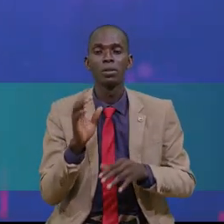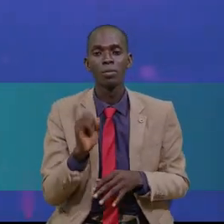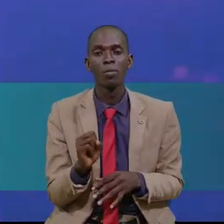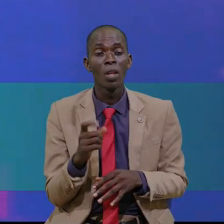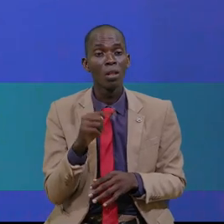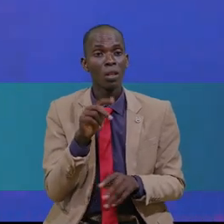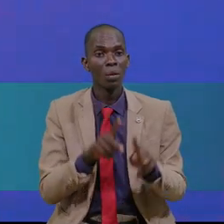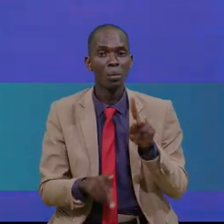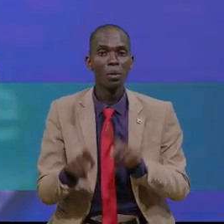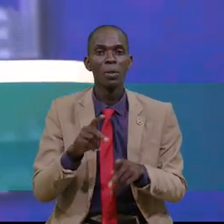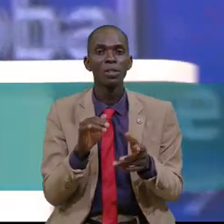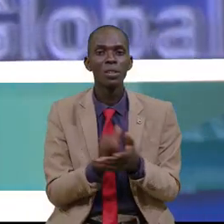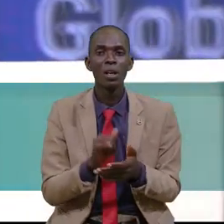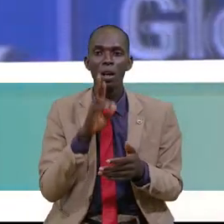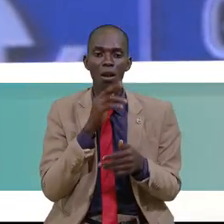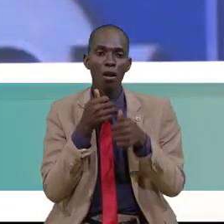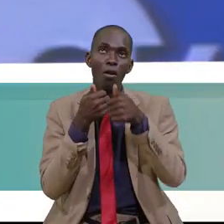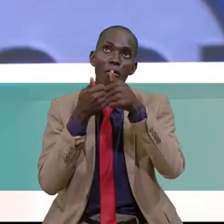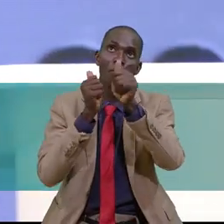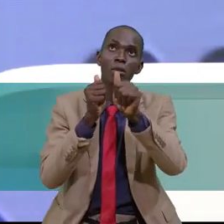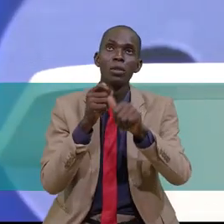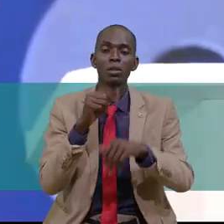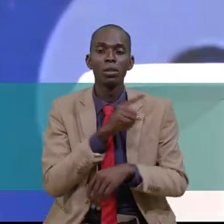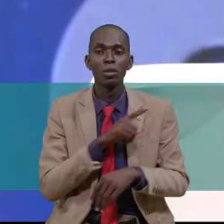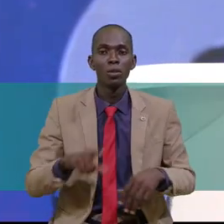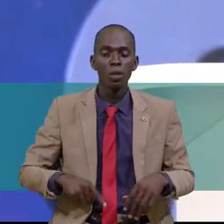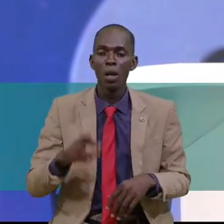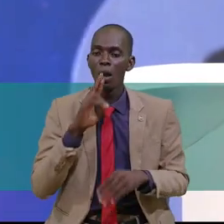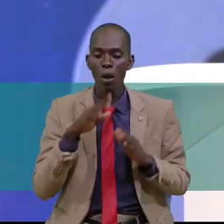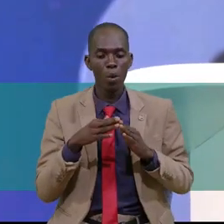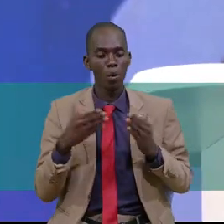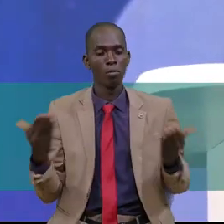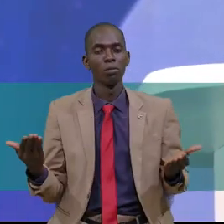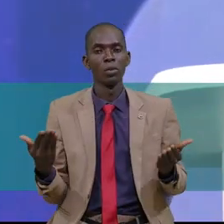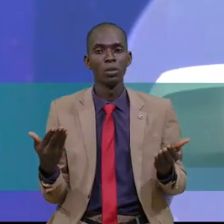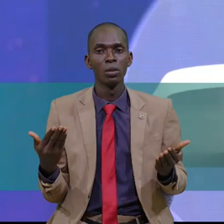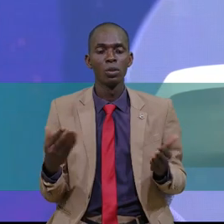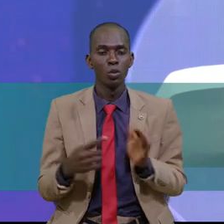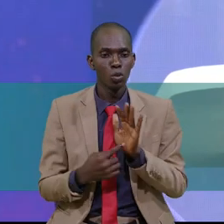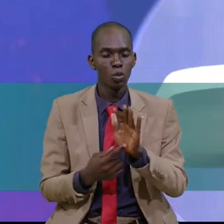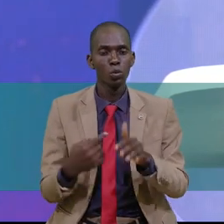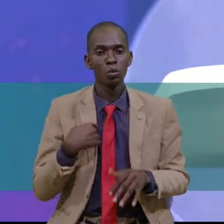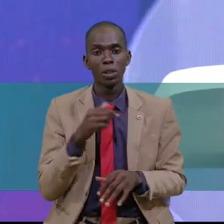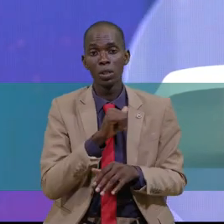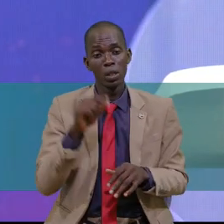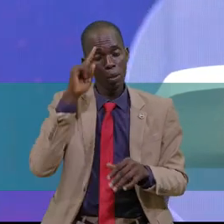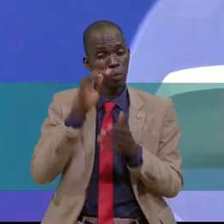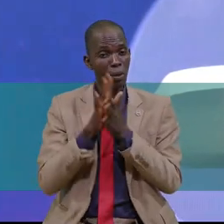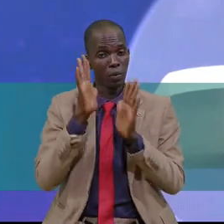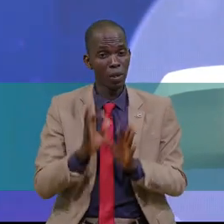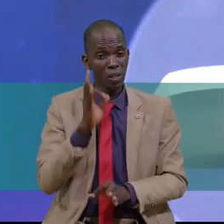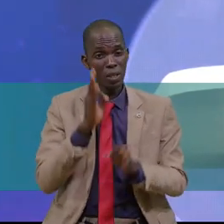people that are following after the Lord, they are open. You show me a believer. If he's a real believer,